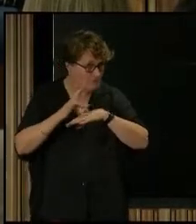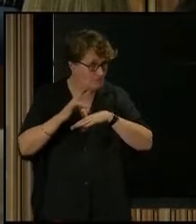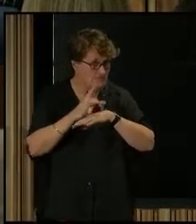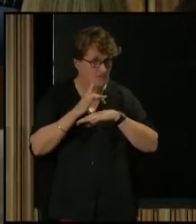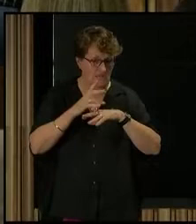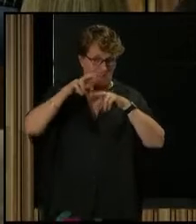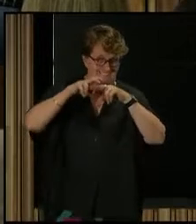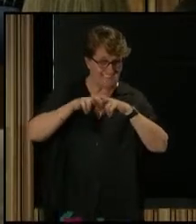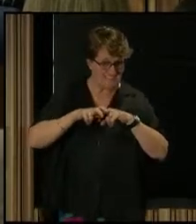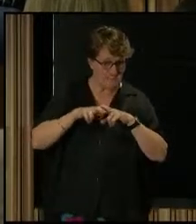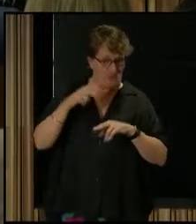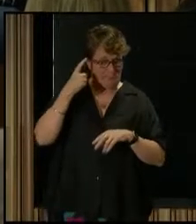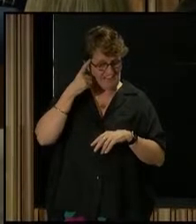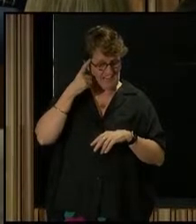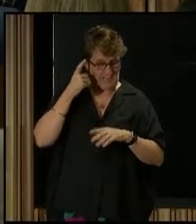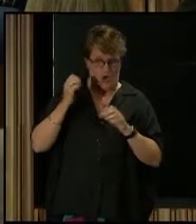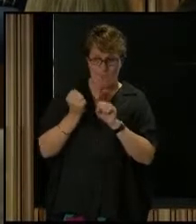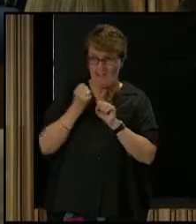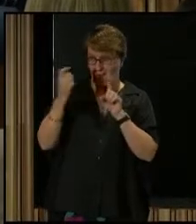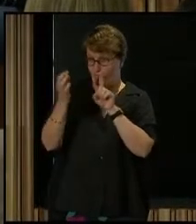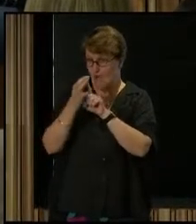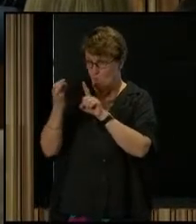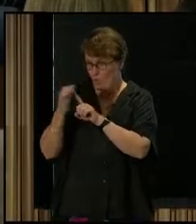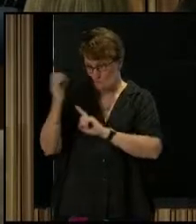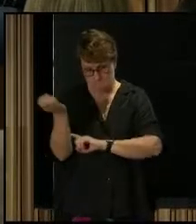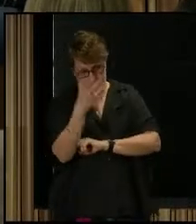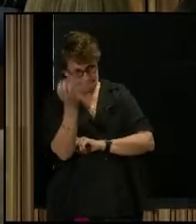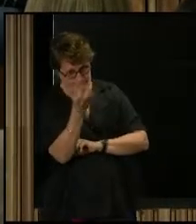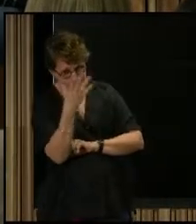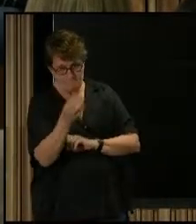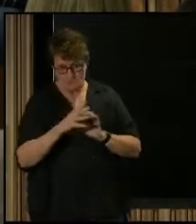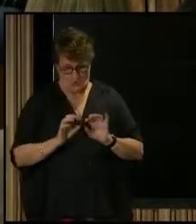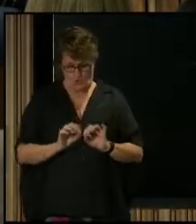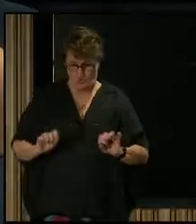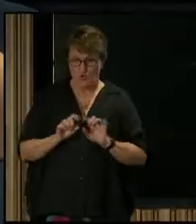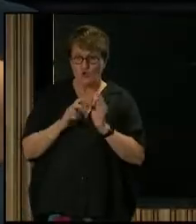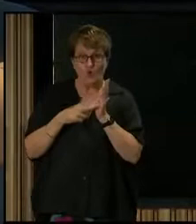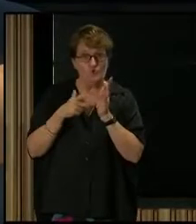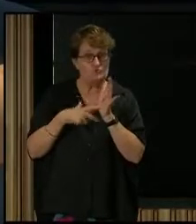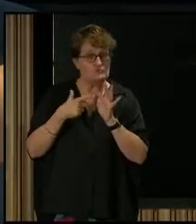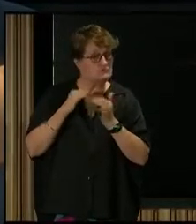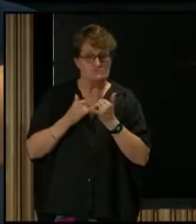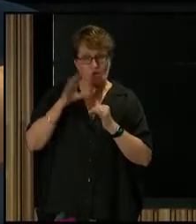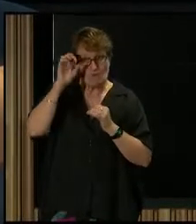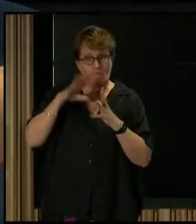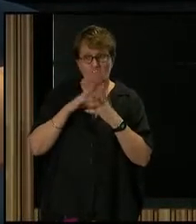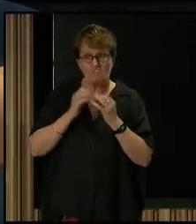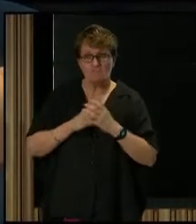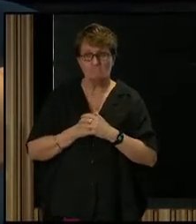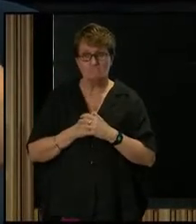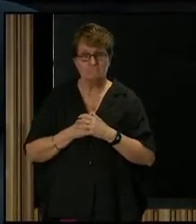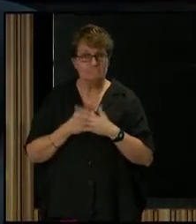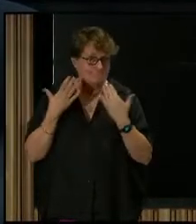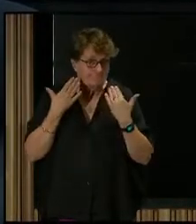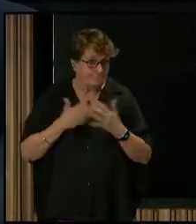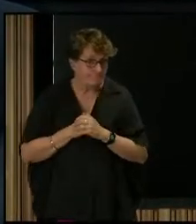think about it, and then I make my PowerPoint, which has no notes on it, and I just remember what I wanted. And so, I don't know.